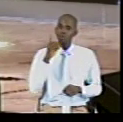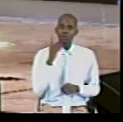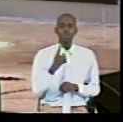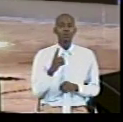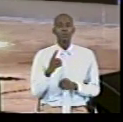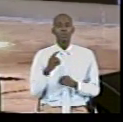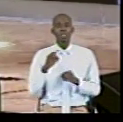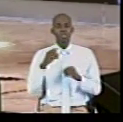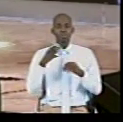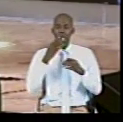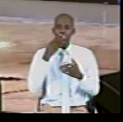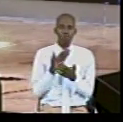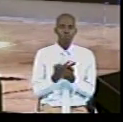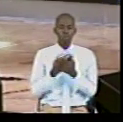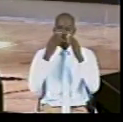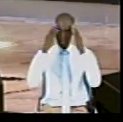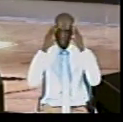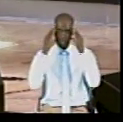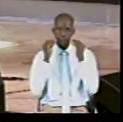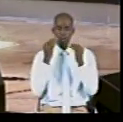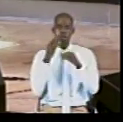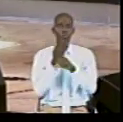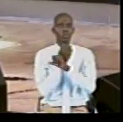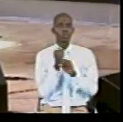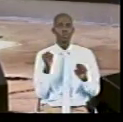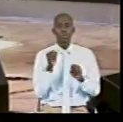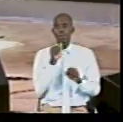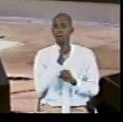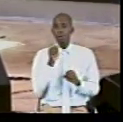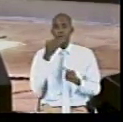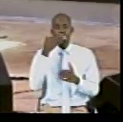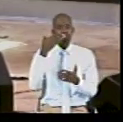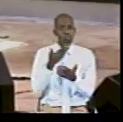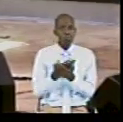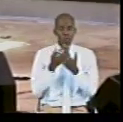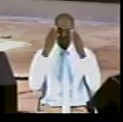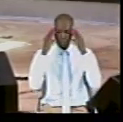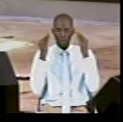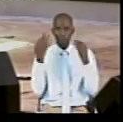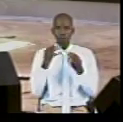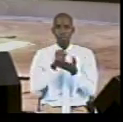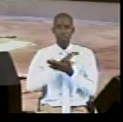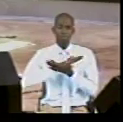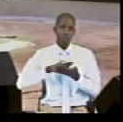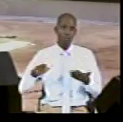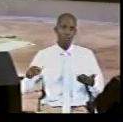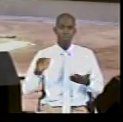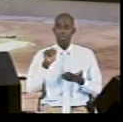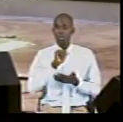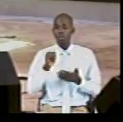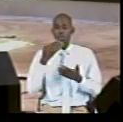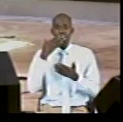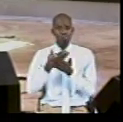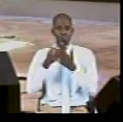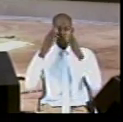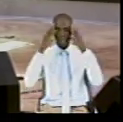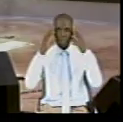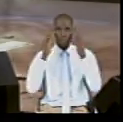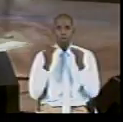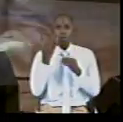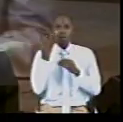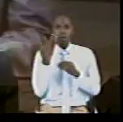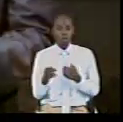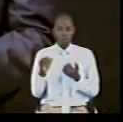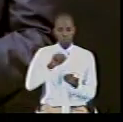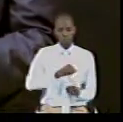of salvation, a good experience of sanctification, a good experience of baptism